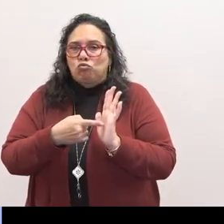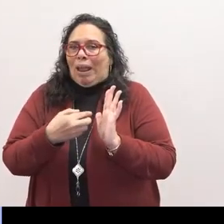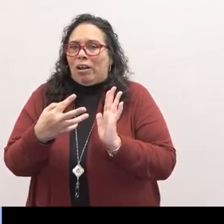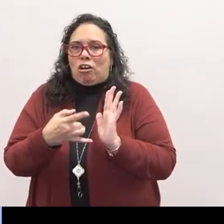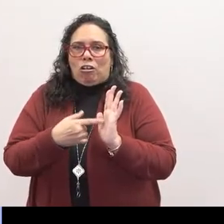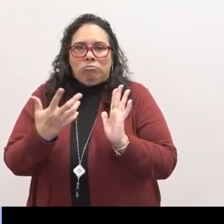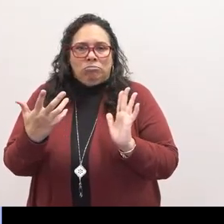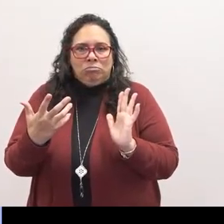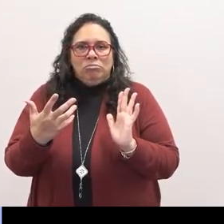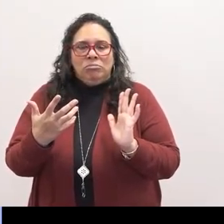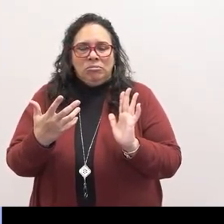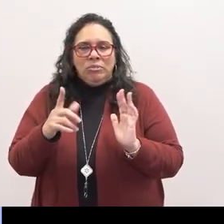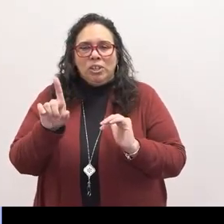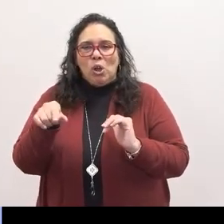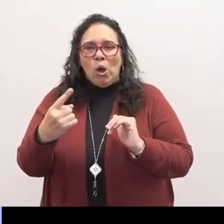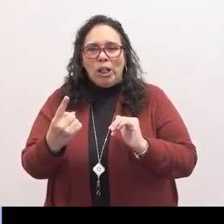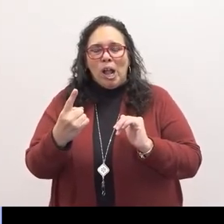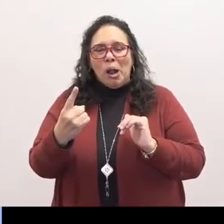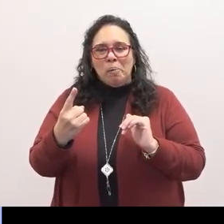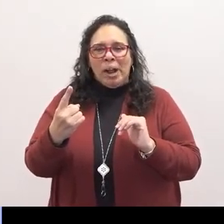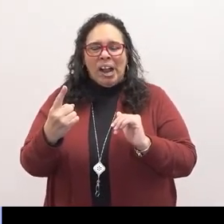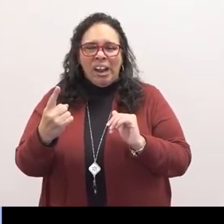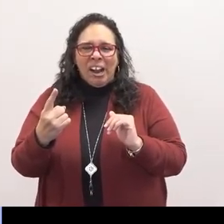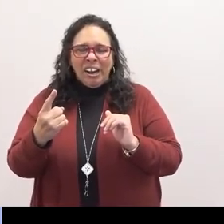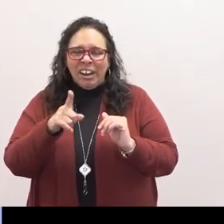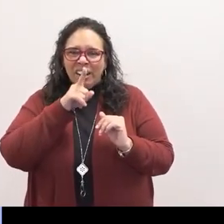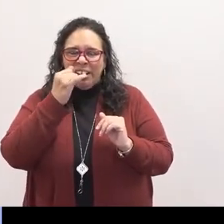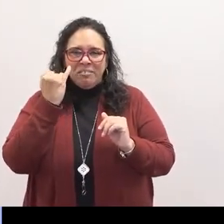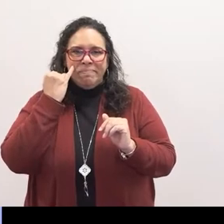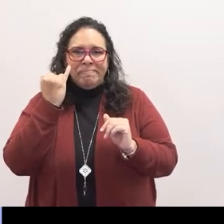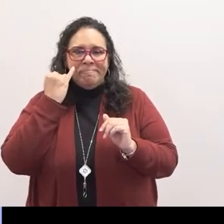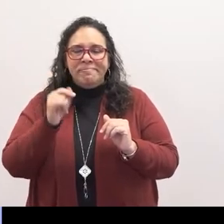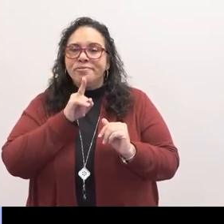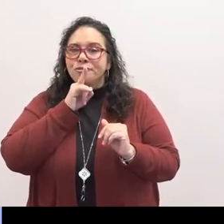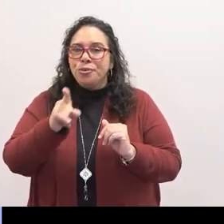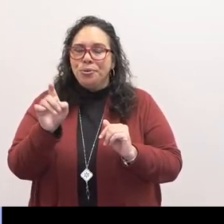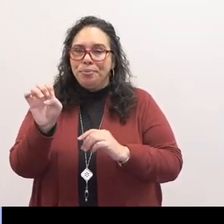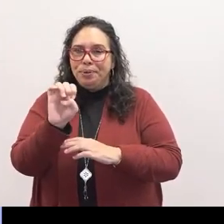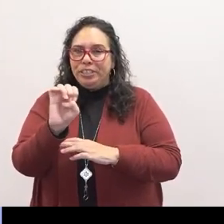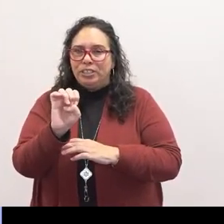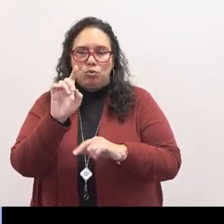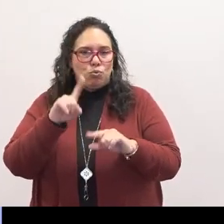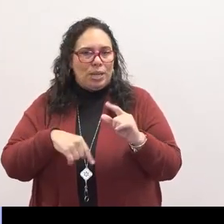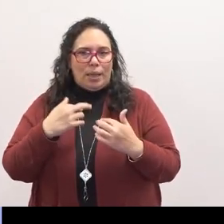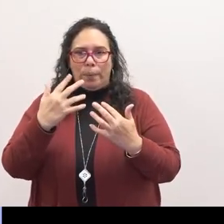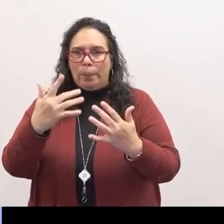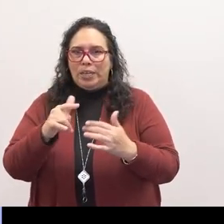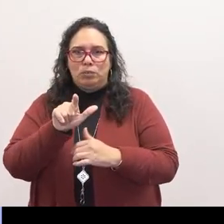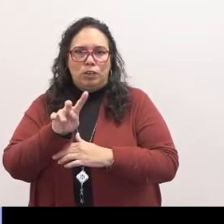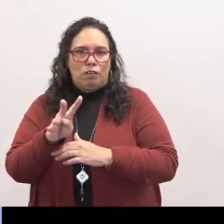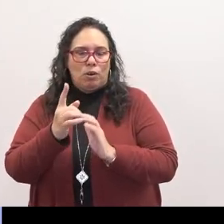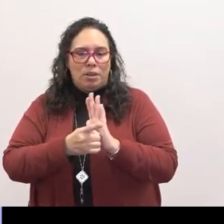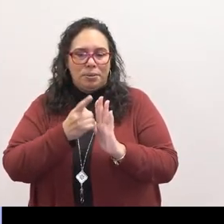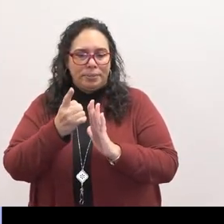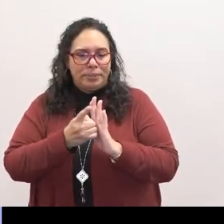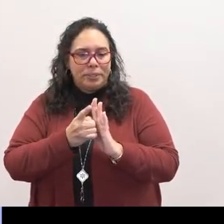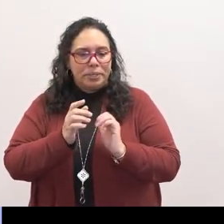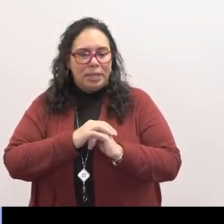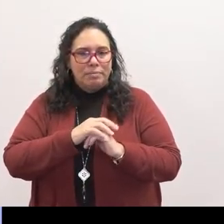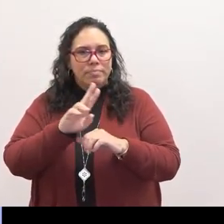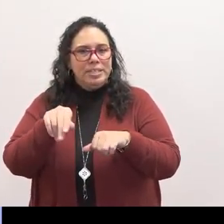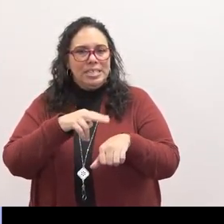rare and should only be called if there's a true emergency that you can't wait 24 hours for.